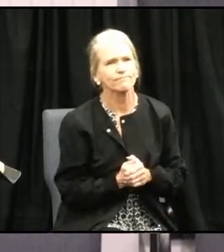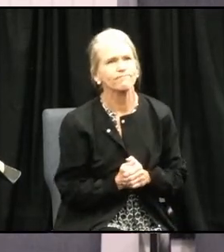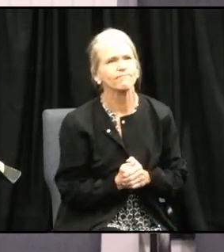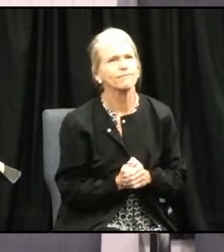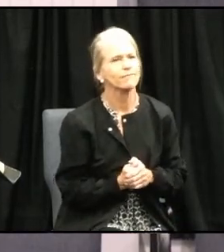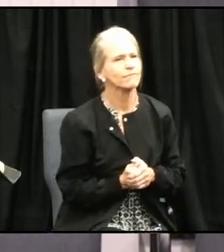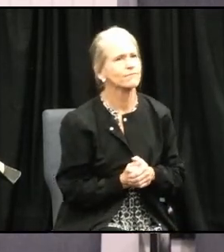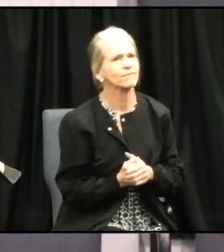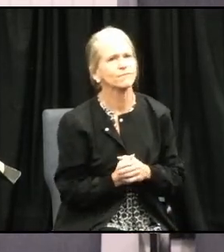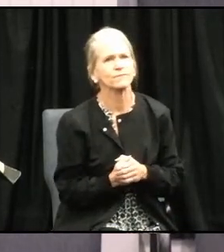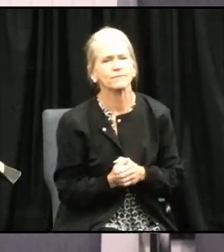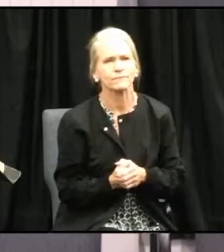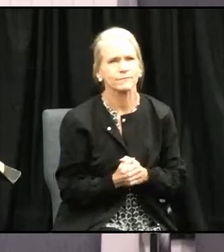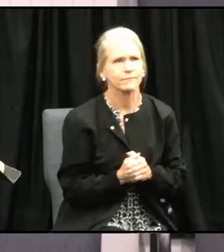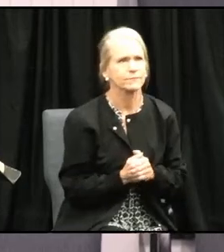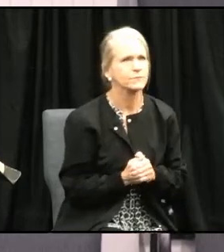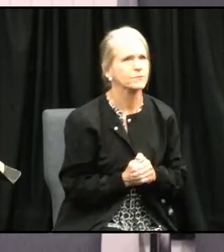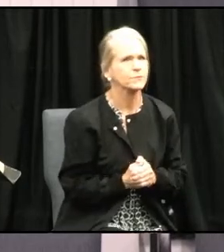Oh.